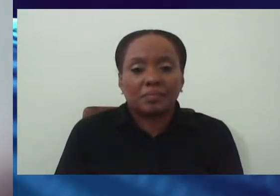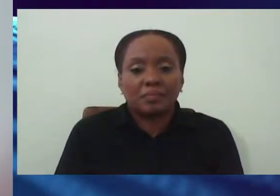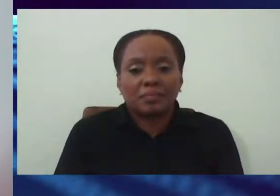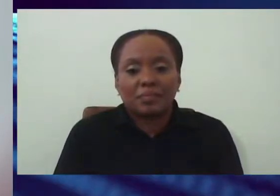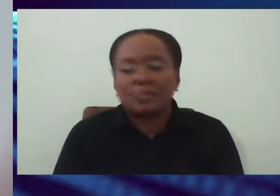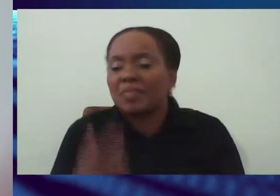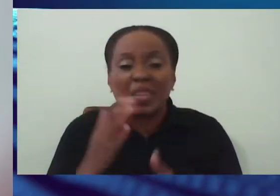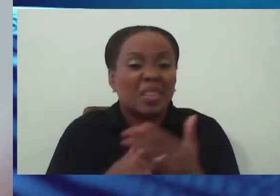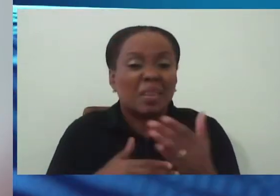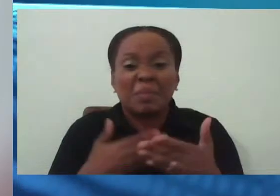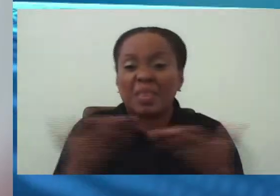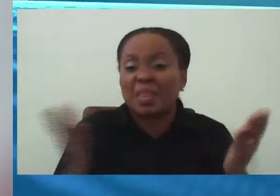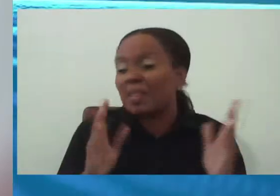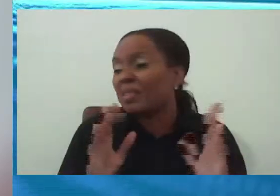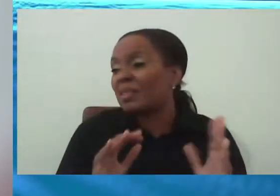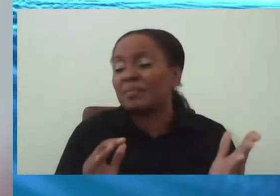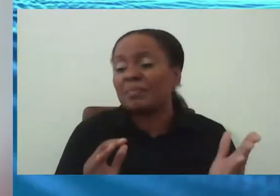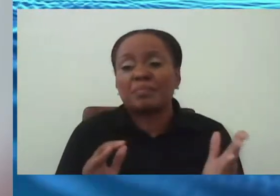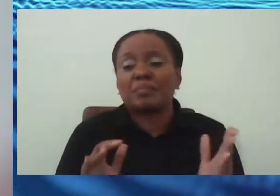be associated with other